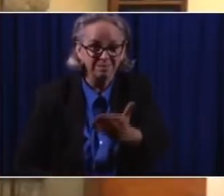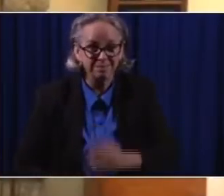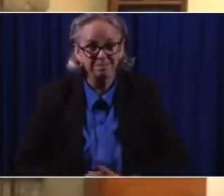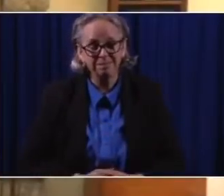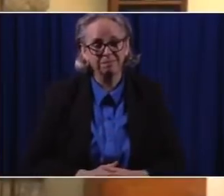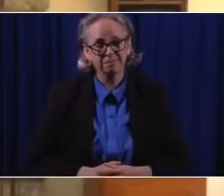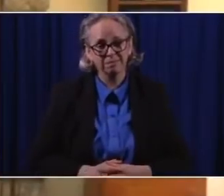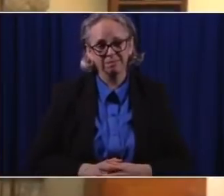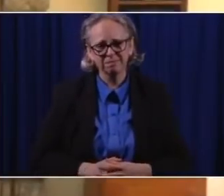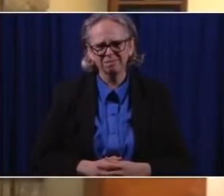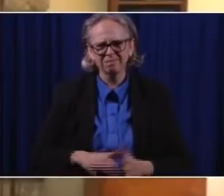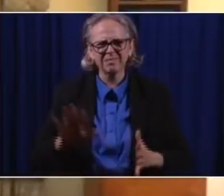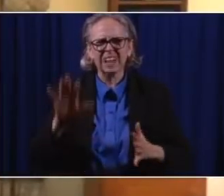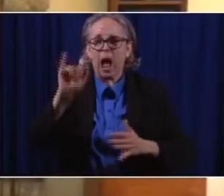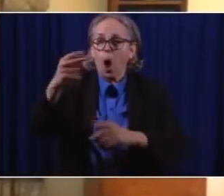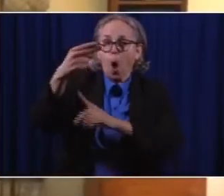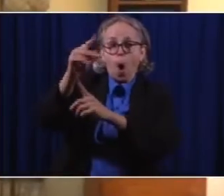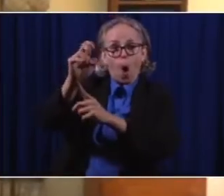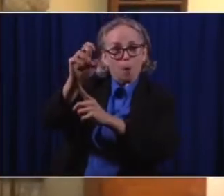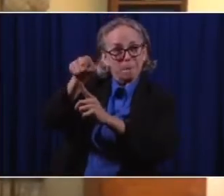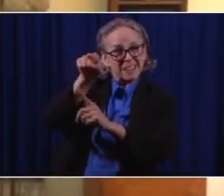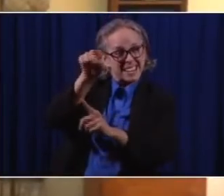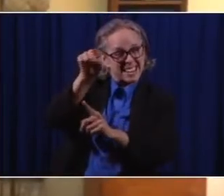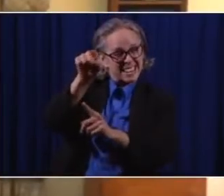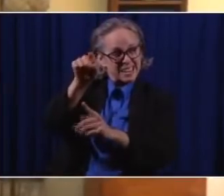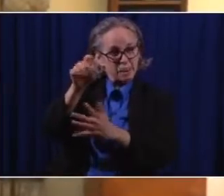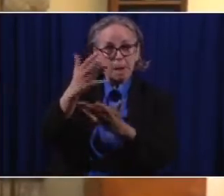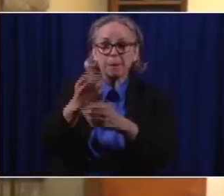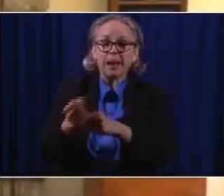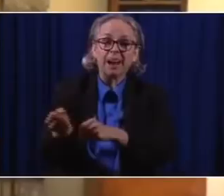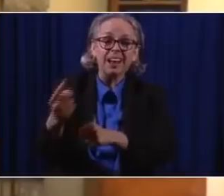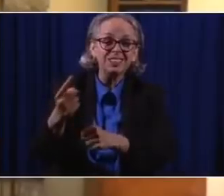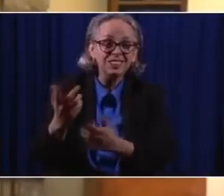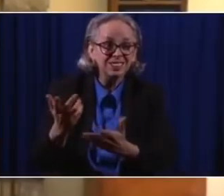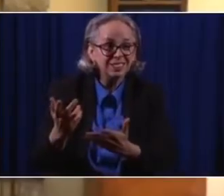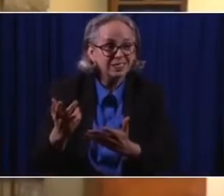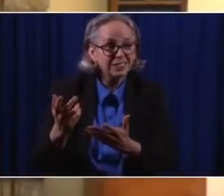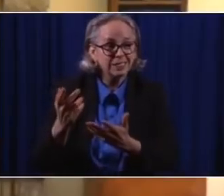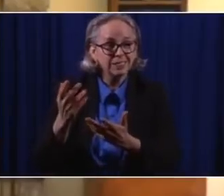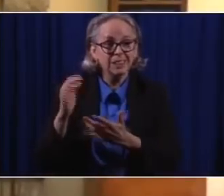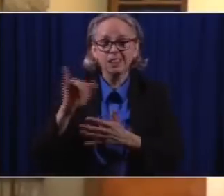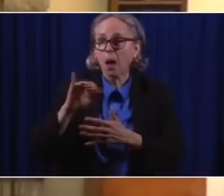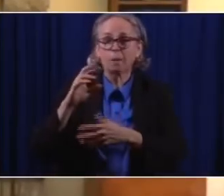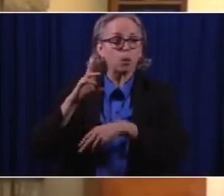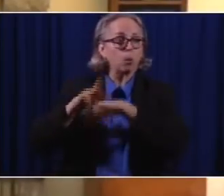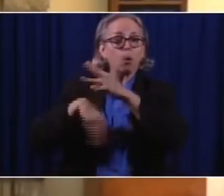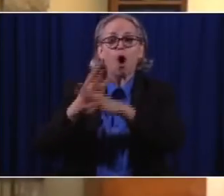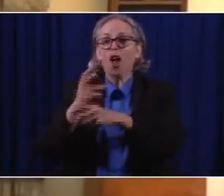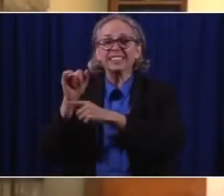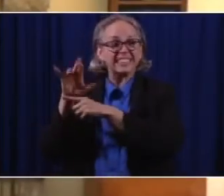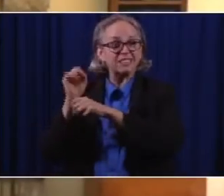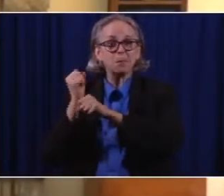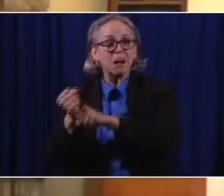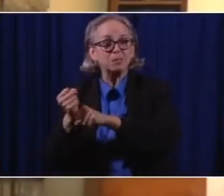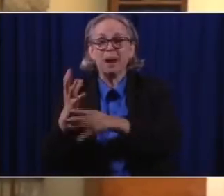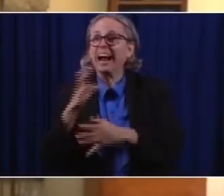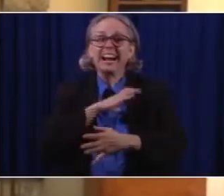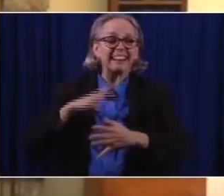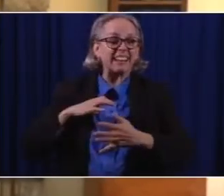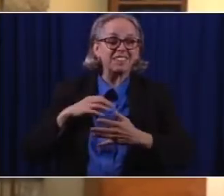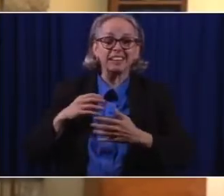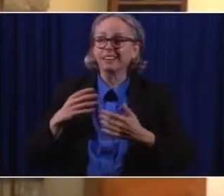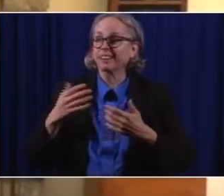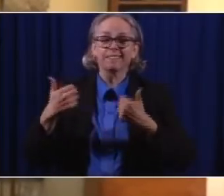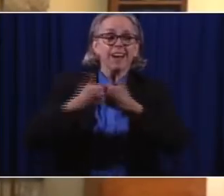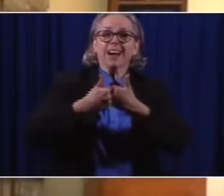Let's hope maybe a World Series in Cleveland or a World Series in Cincinnati, and whatever you love to do, or just